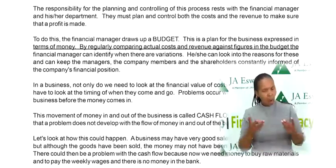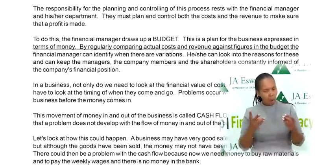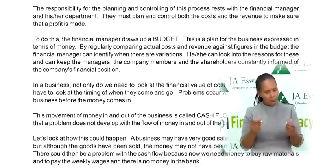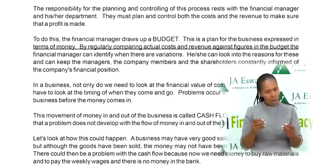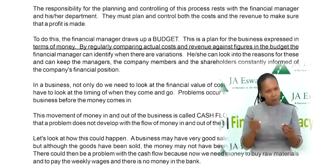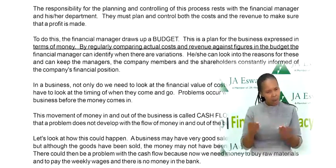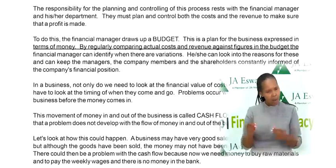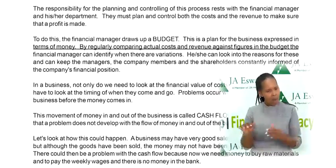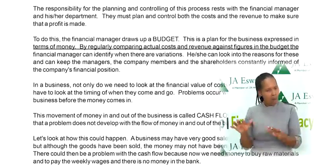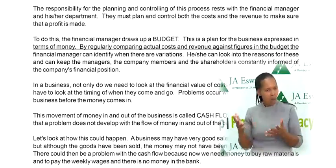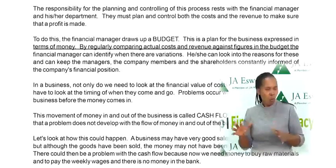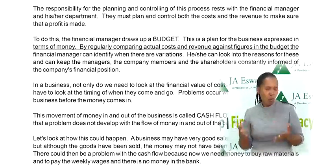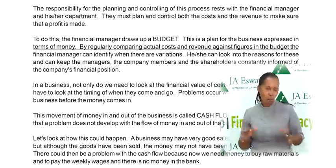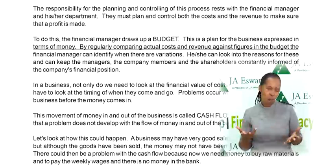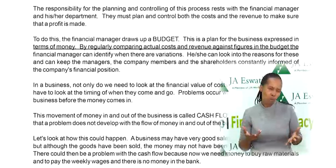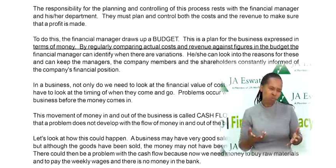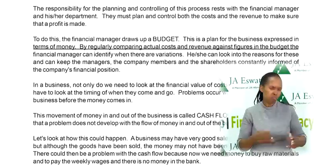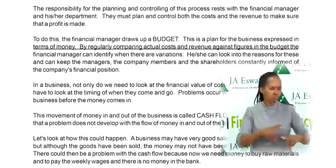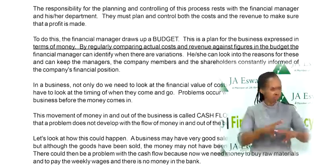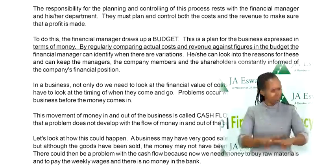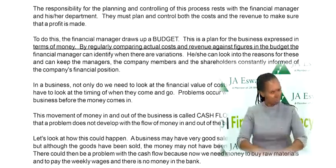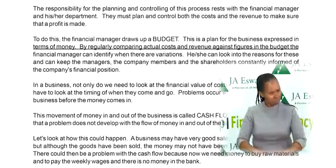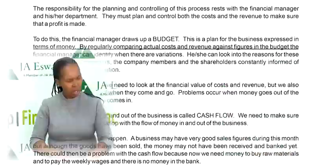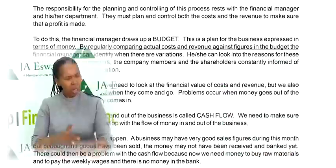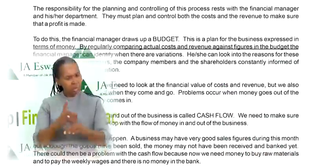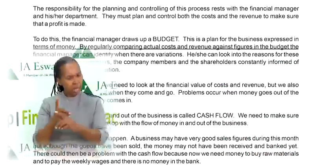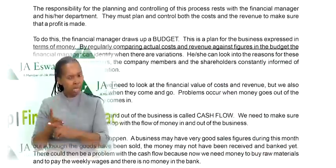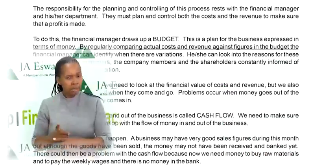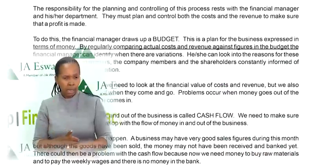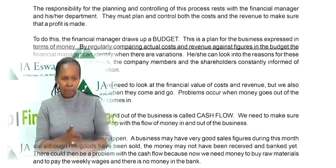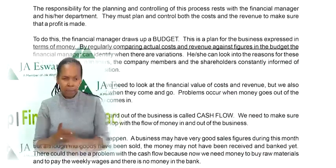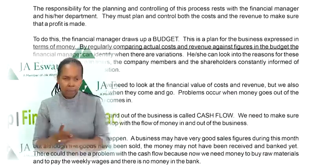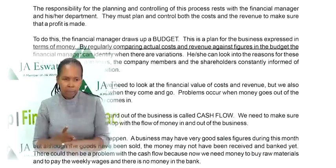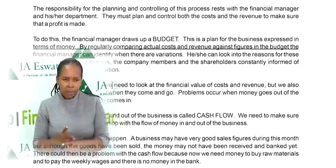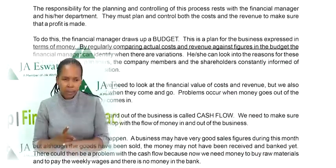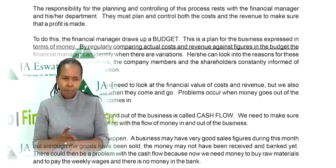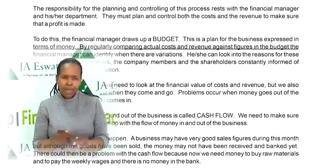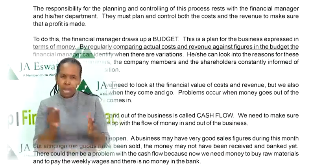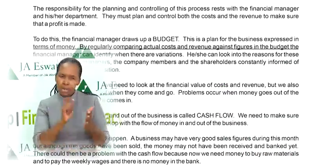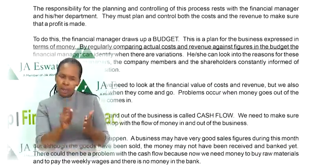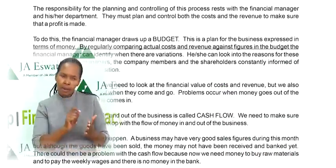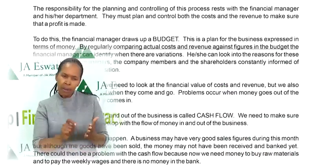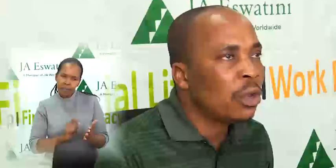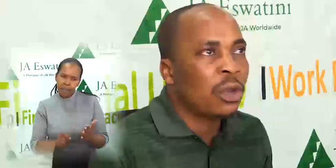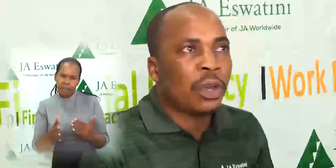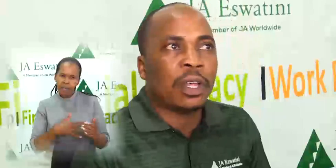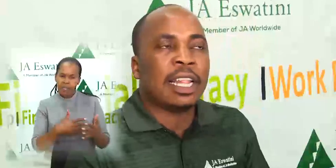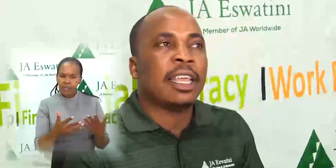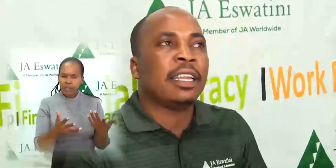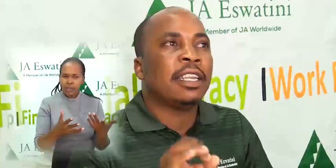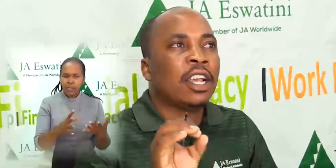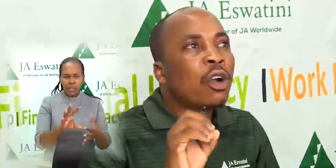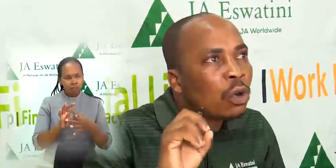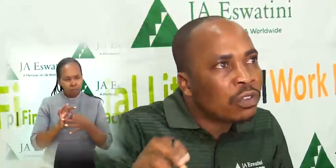We sit down and see and draw up maybe a list of the things that the company has to pay for,